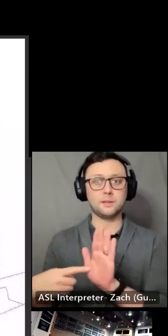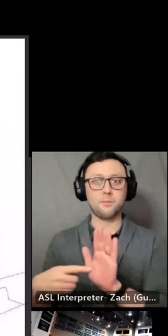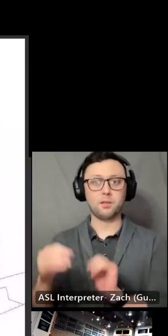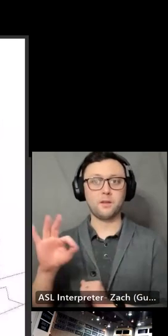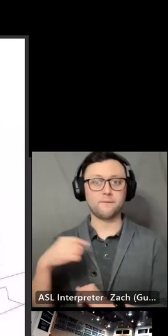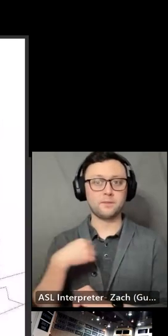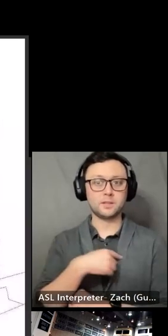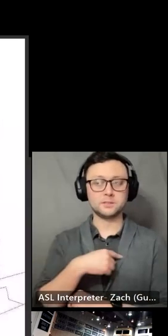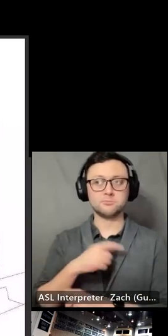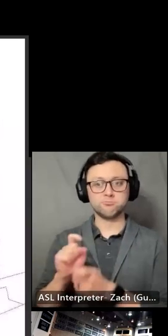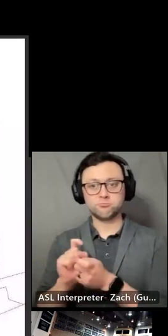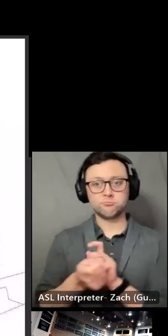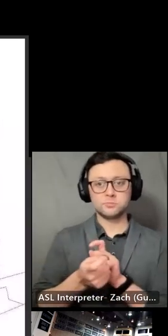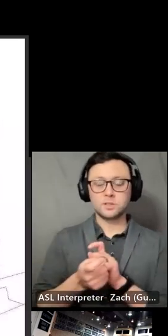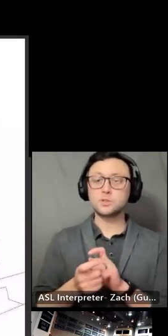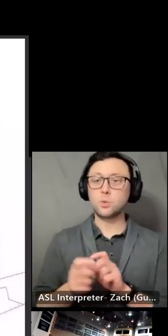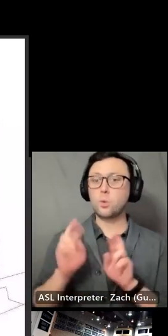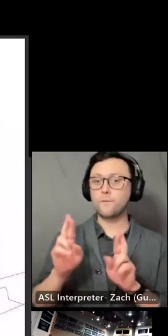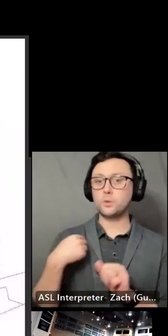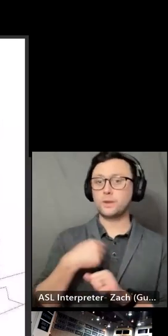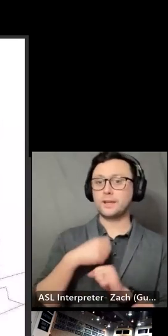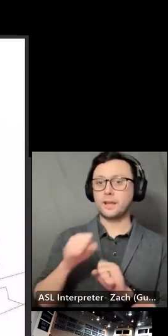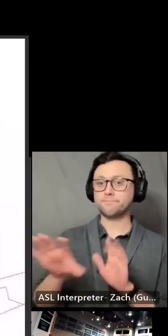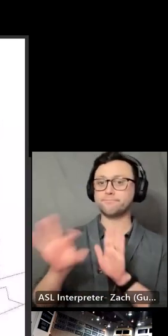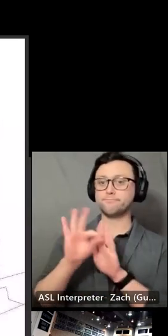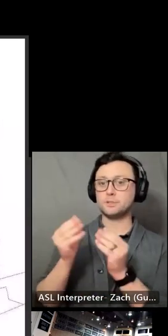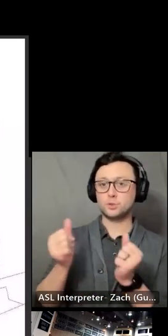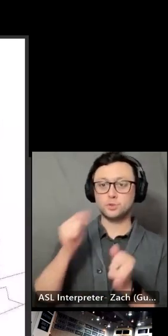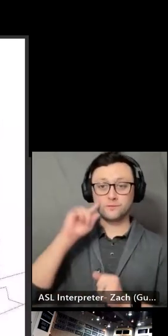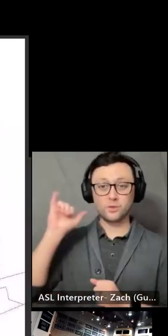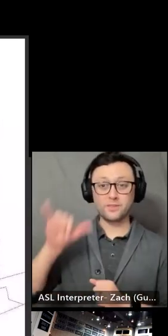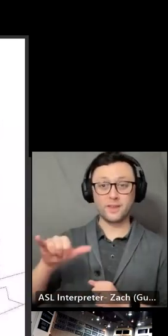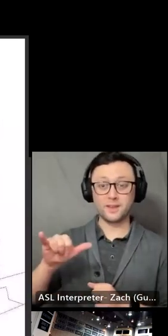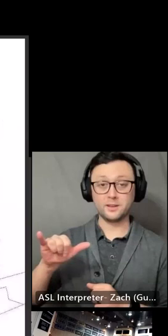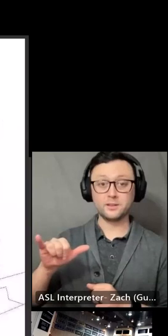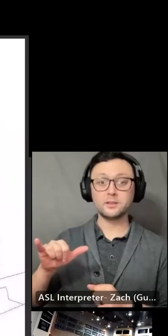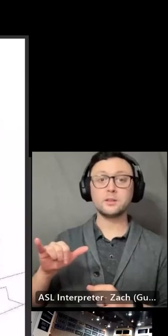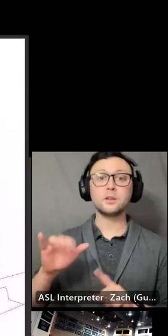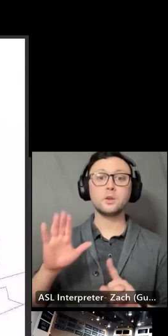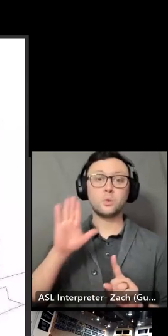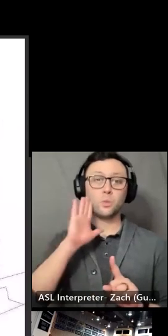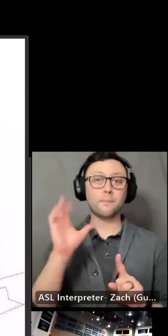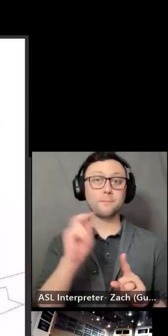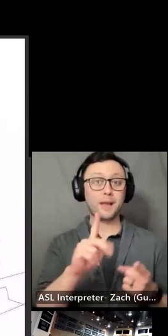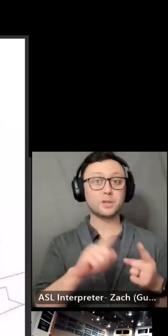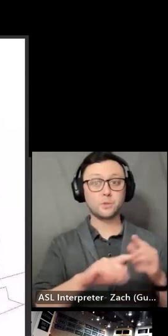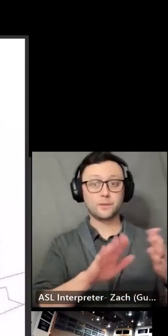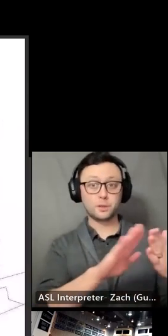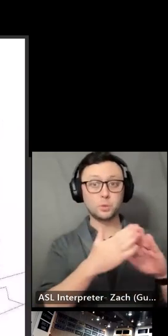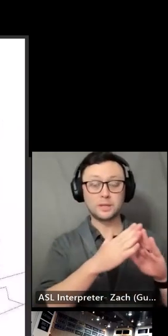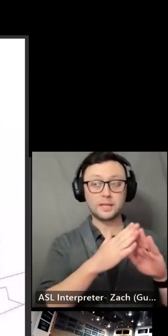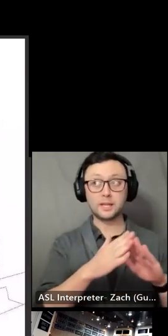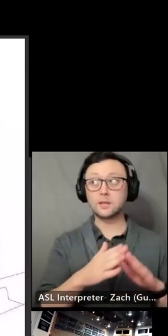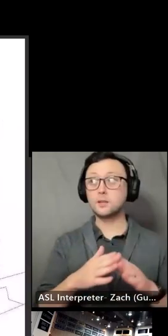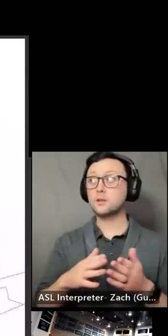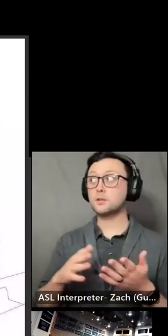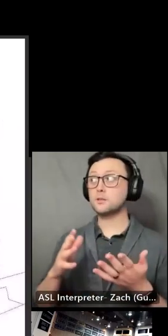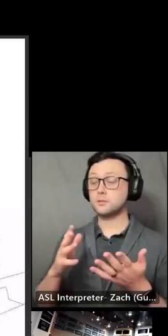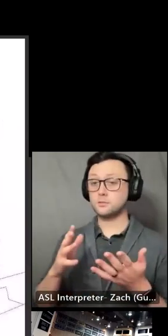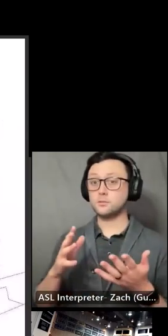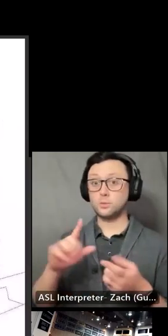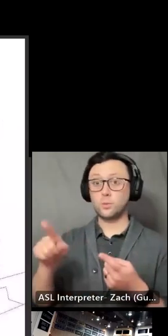identify a solution for. And we'll definitely come back to the community with what we are able to, you